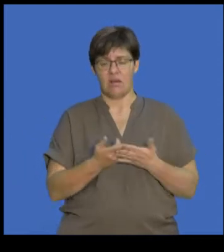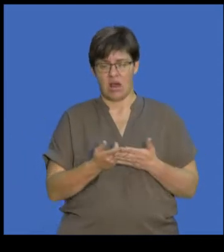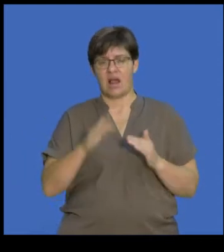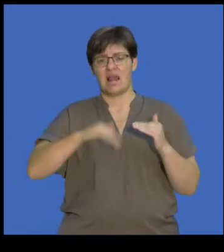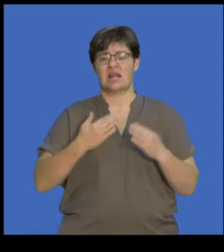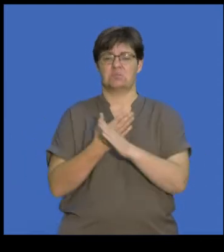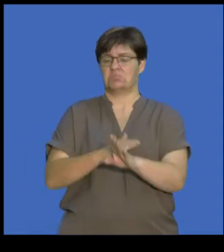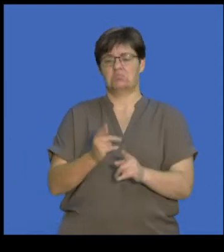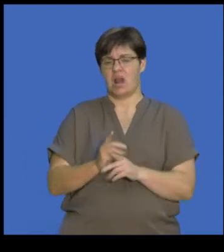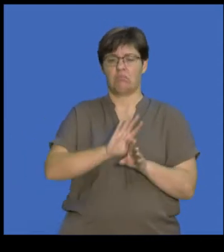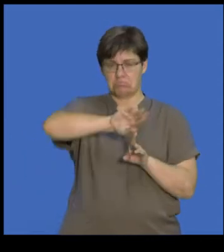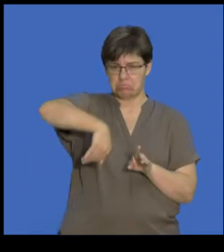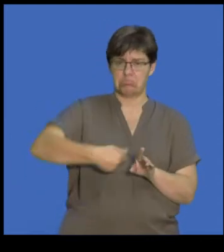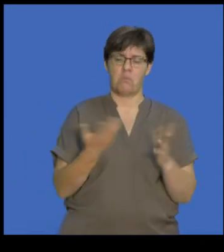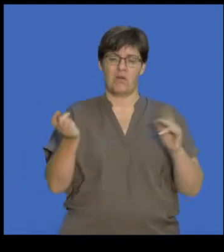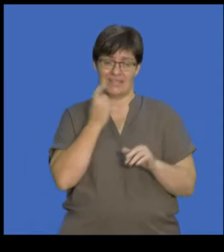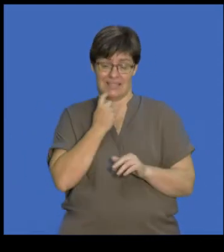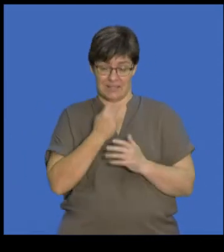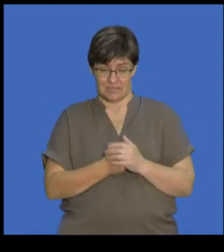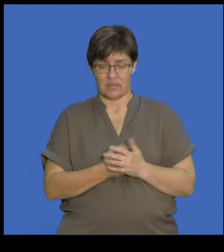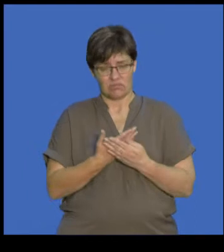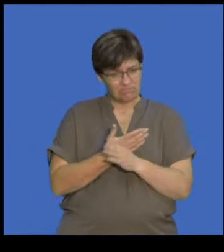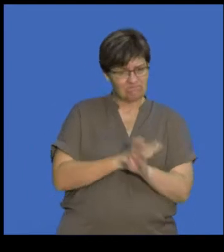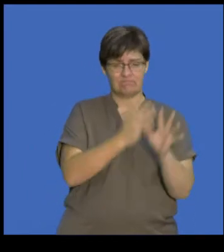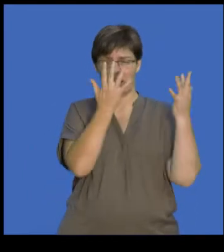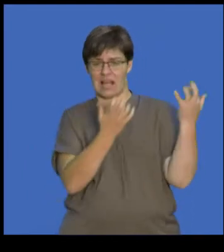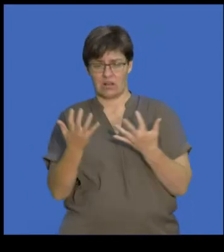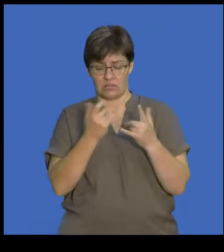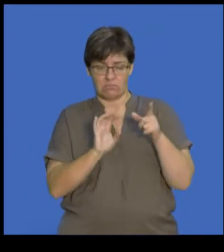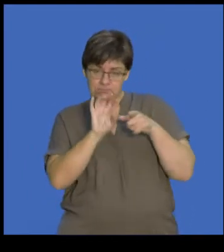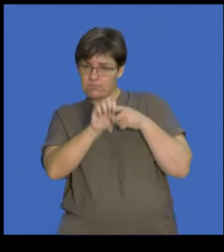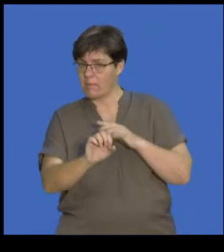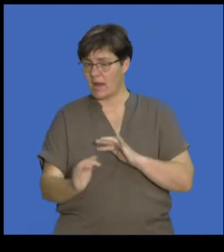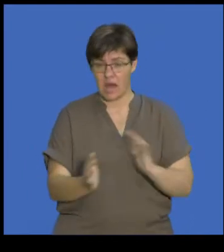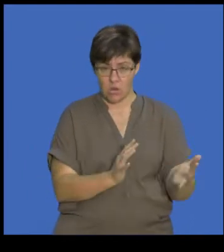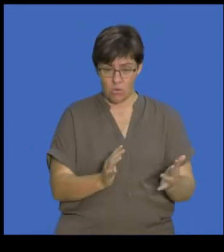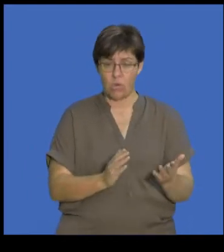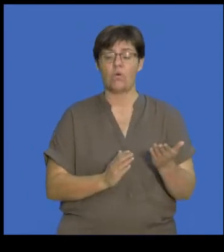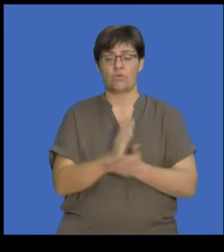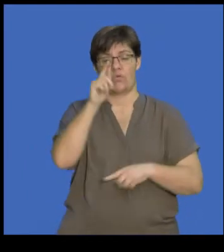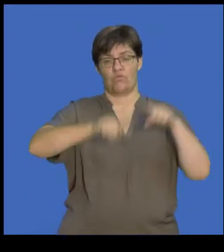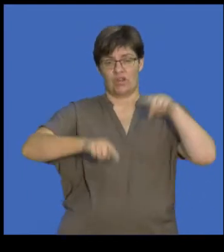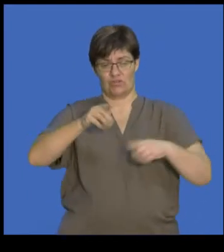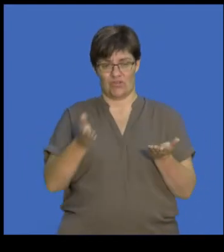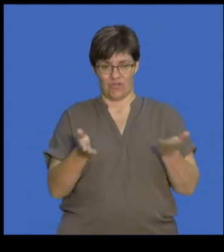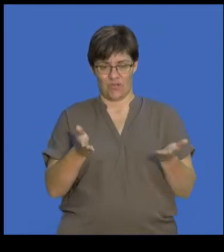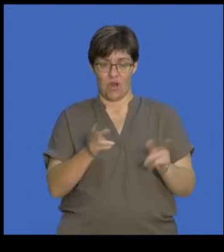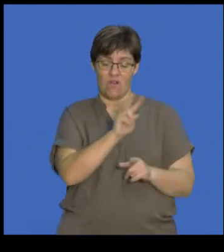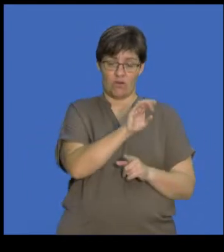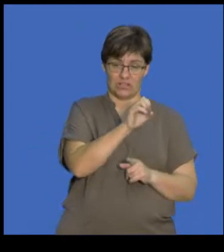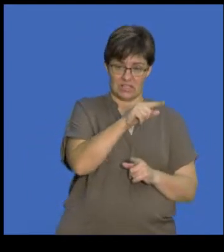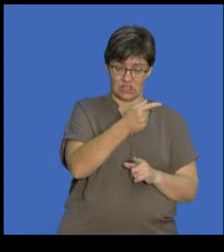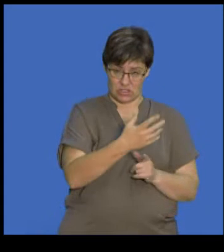lesser opposition, okay? So resistance can be calculated or determined in terms of the ratio of voltage